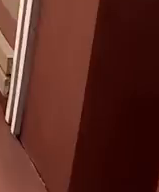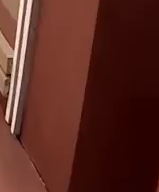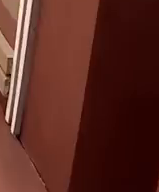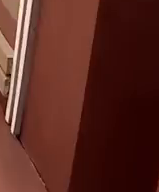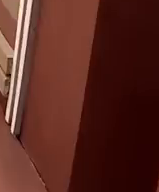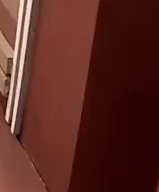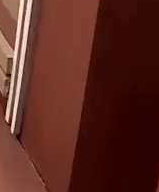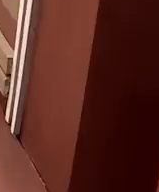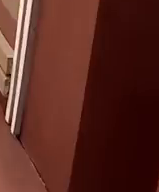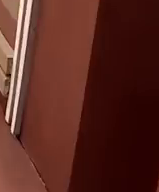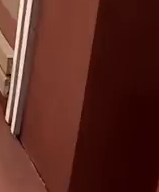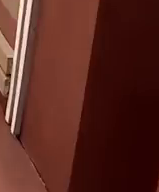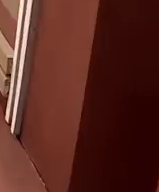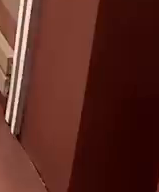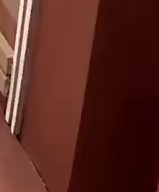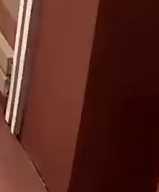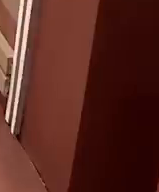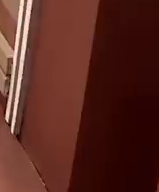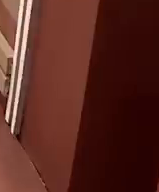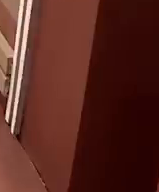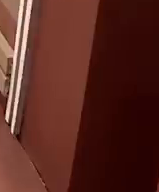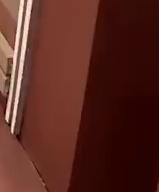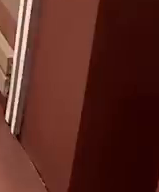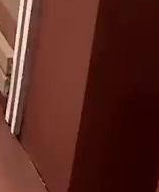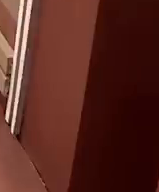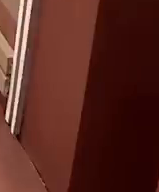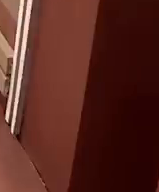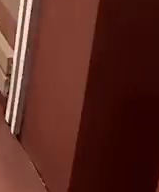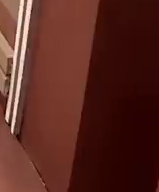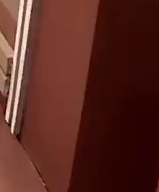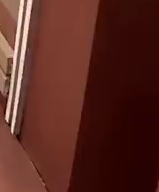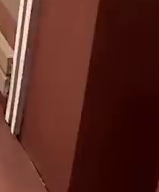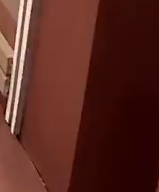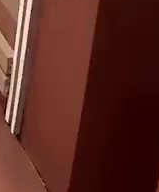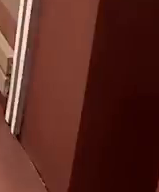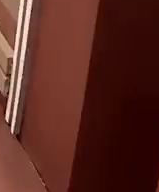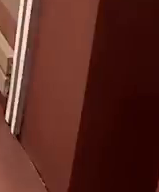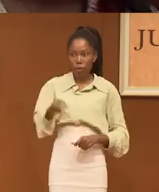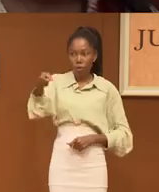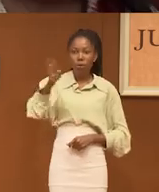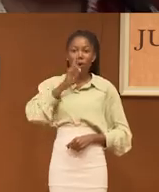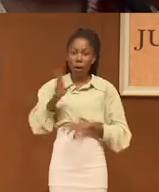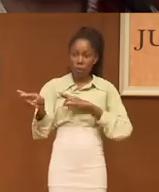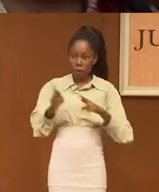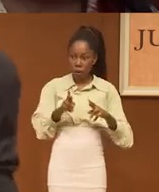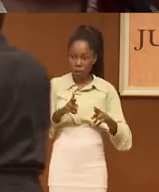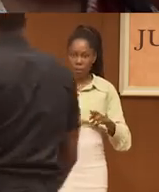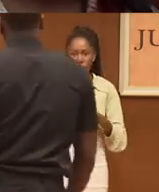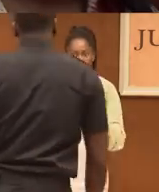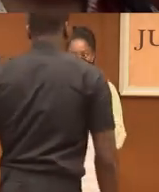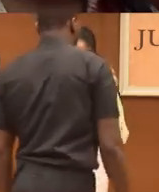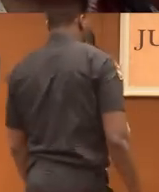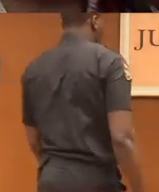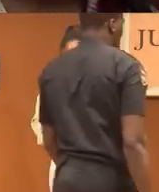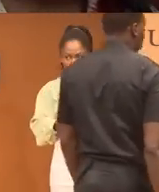2021. Yes. Okay. So this is going to expire, I think, next month, in May. Yes. So you are ready to move out in May. He even came to